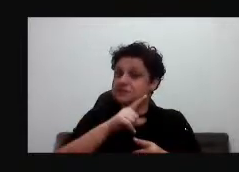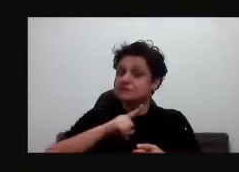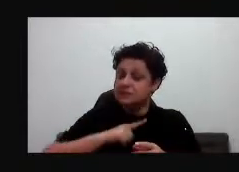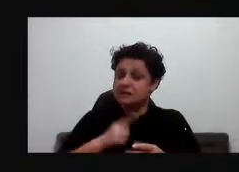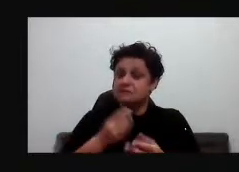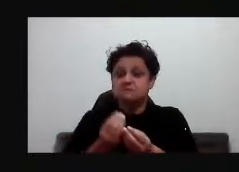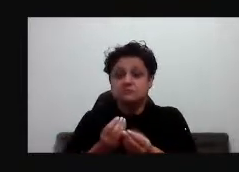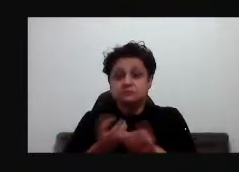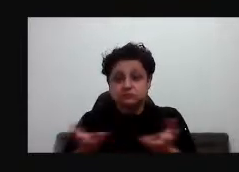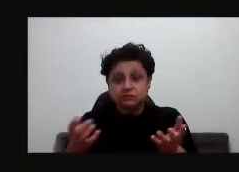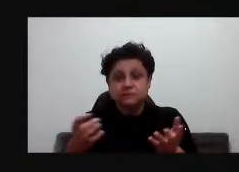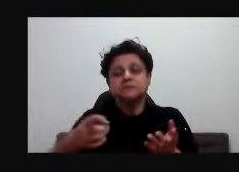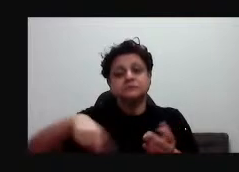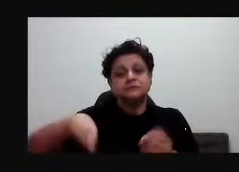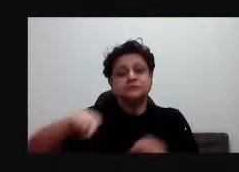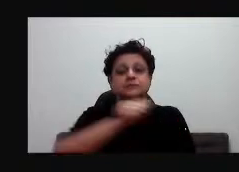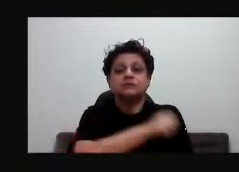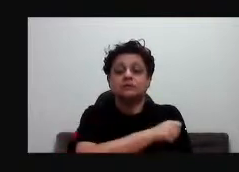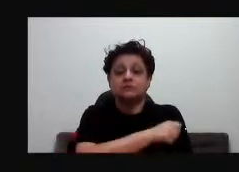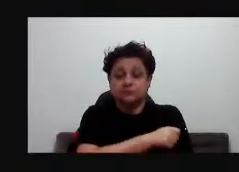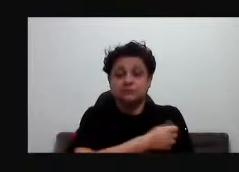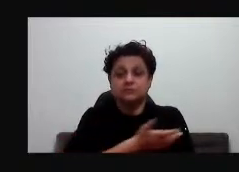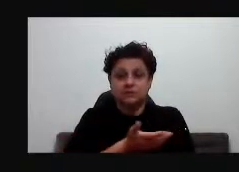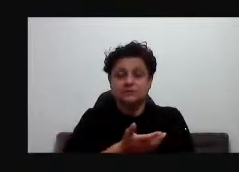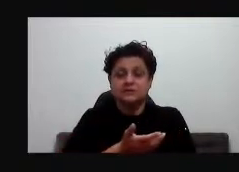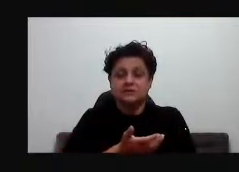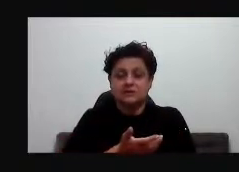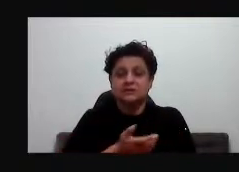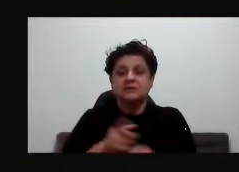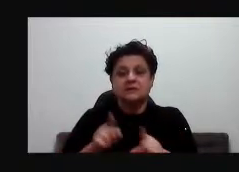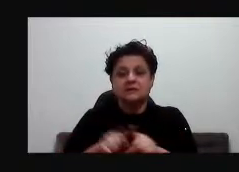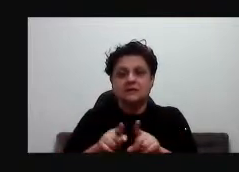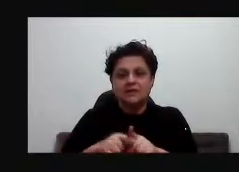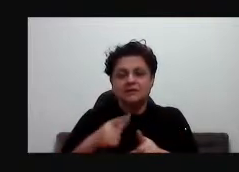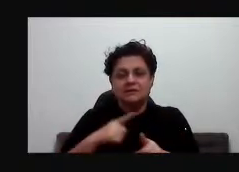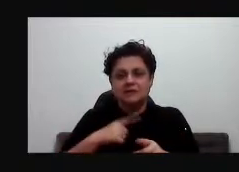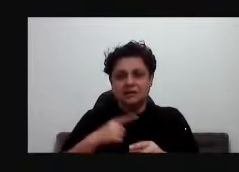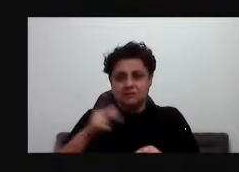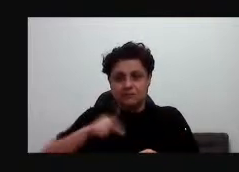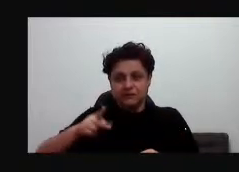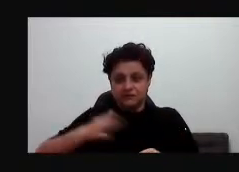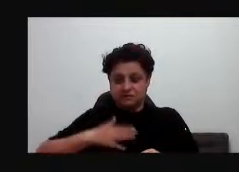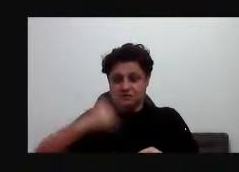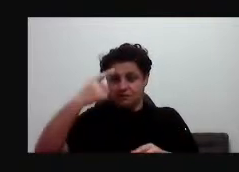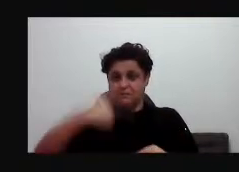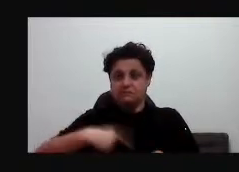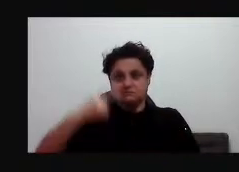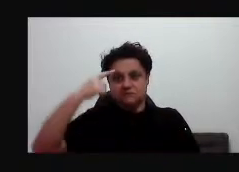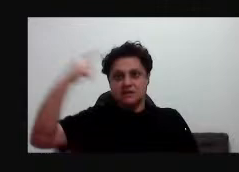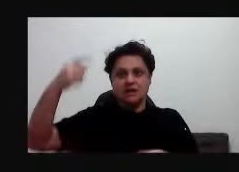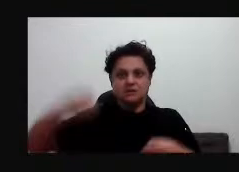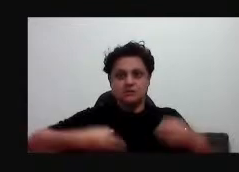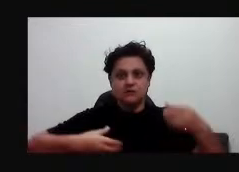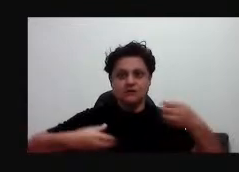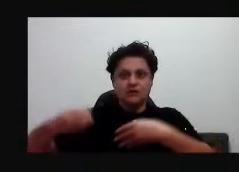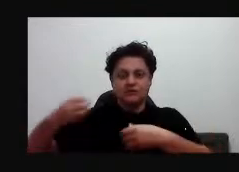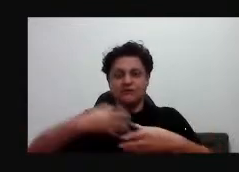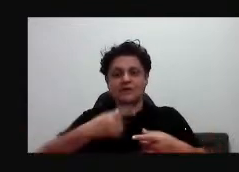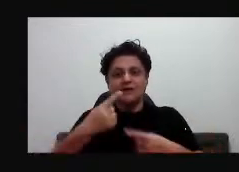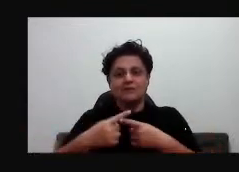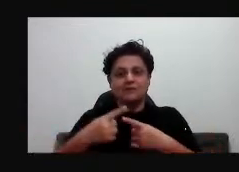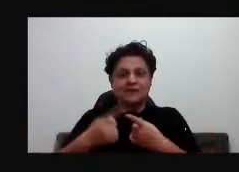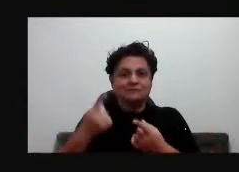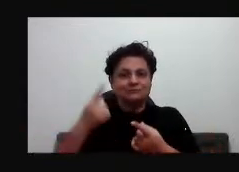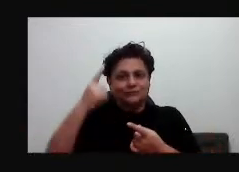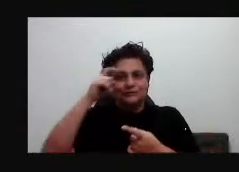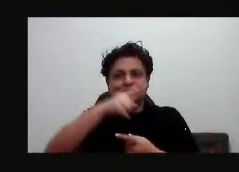enough ideas for teachers that will fit every situation or circumstance. But I think